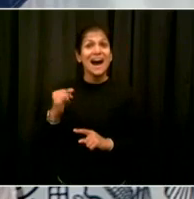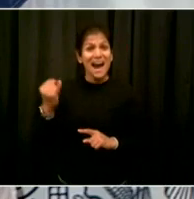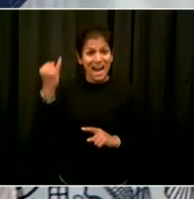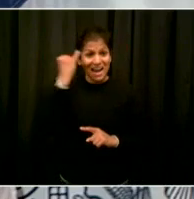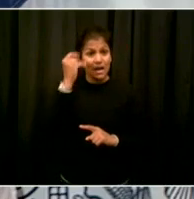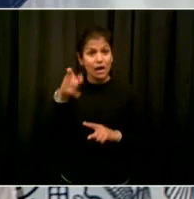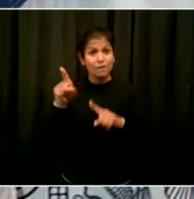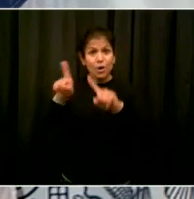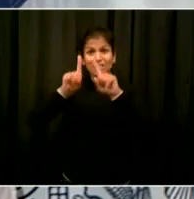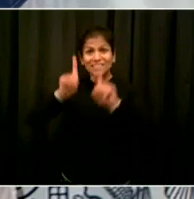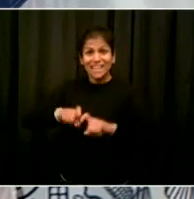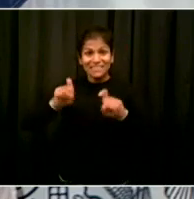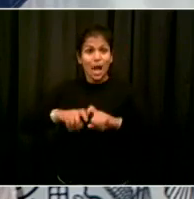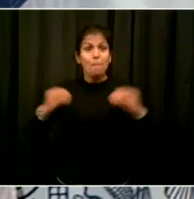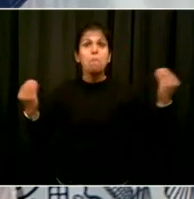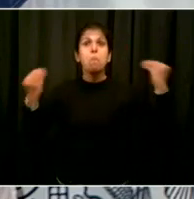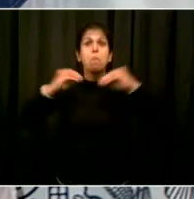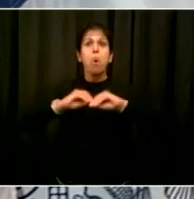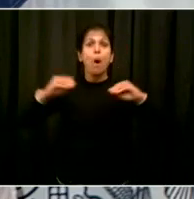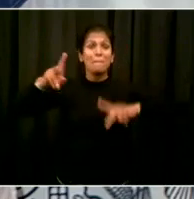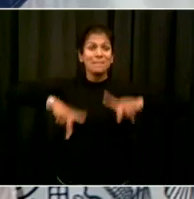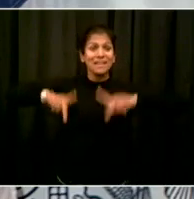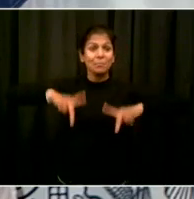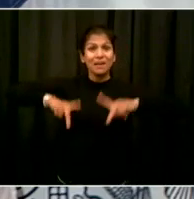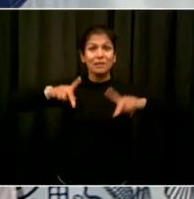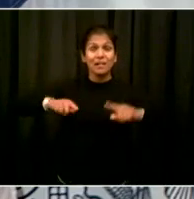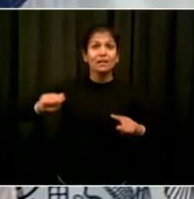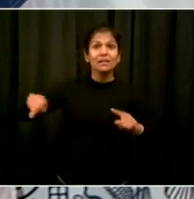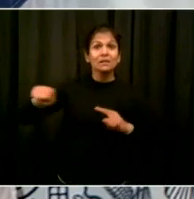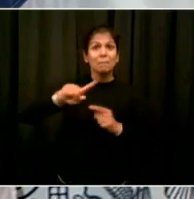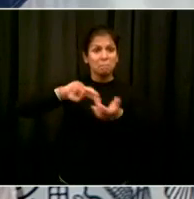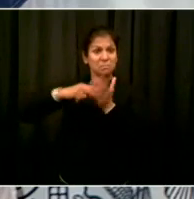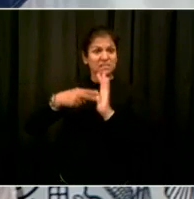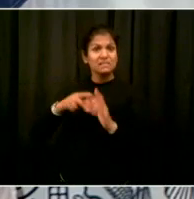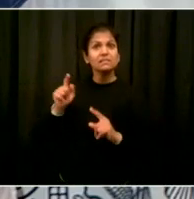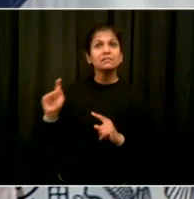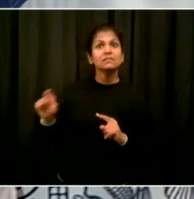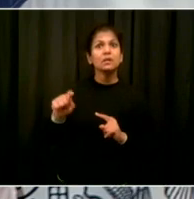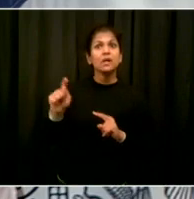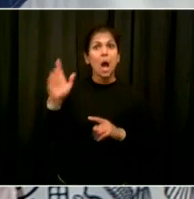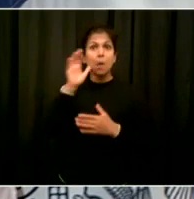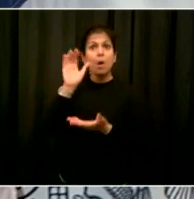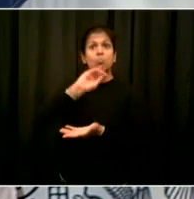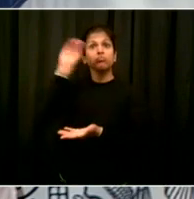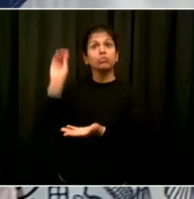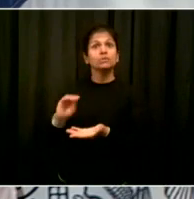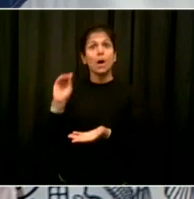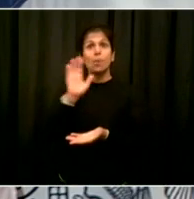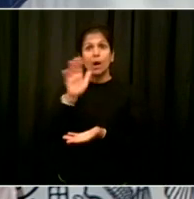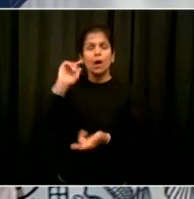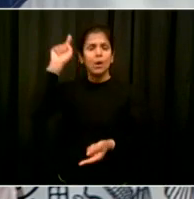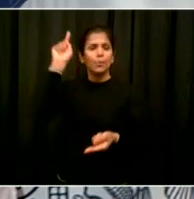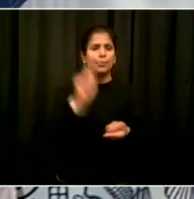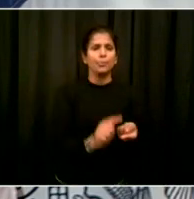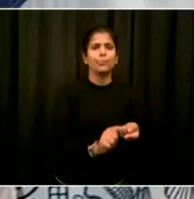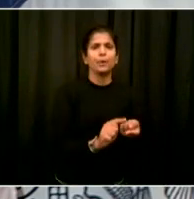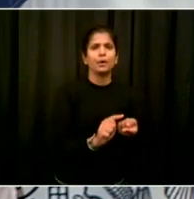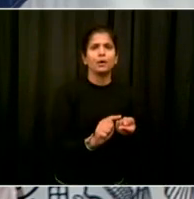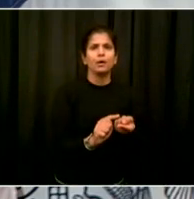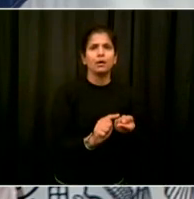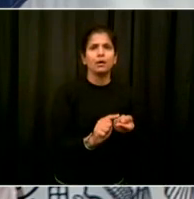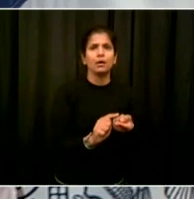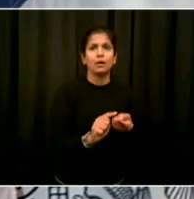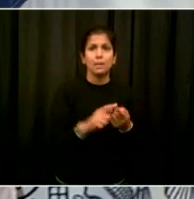lower percentage of people who are testing positive. And if you focus your tests on